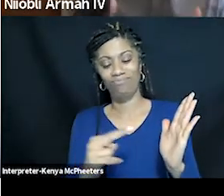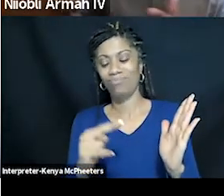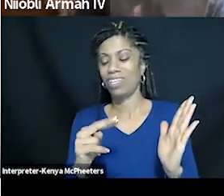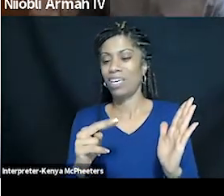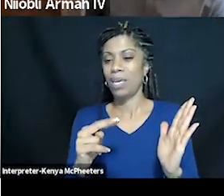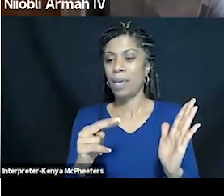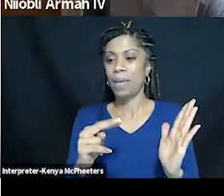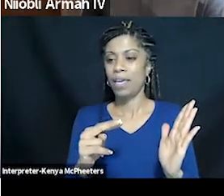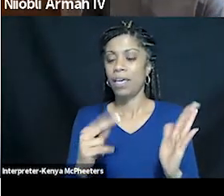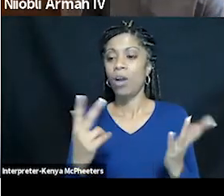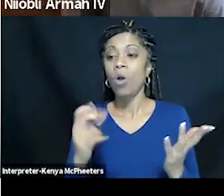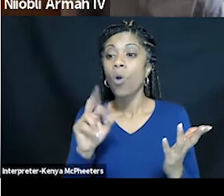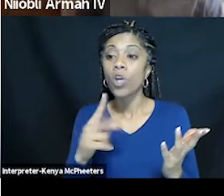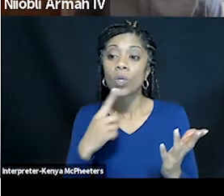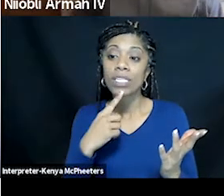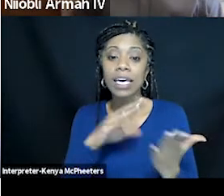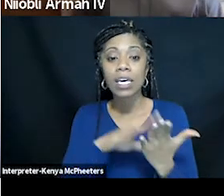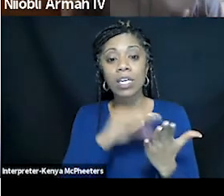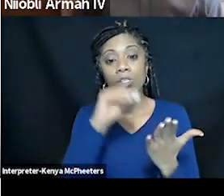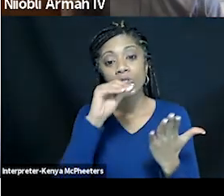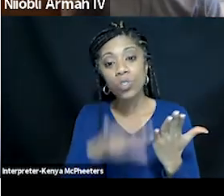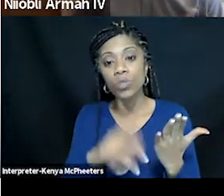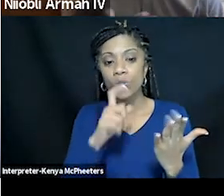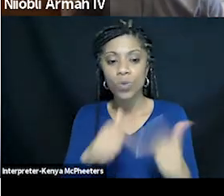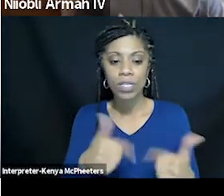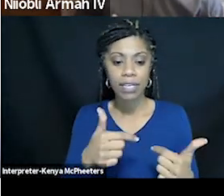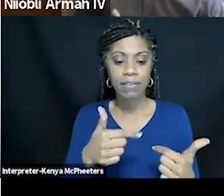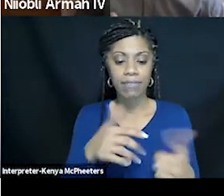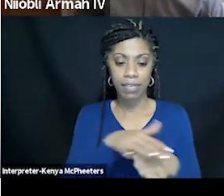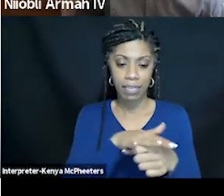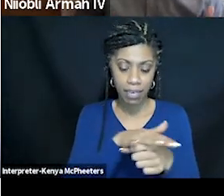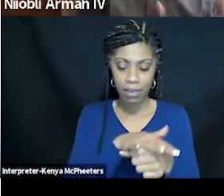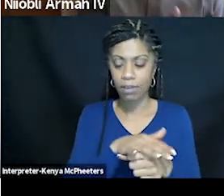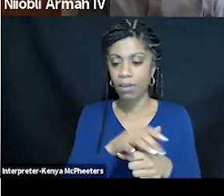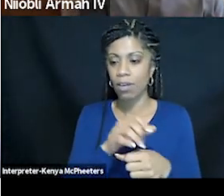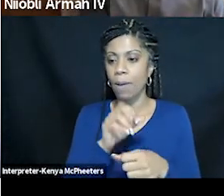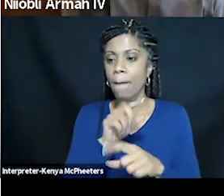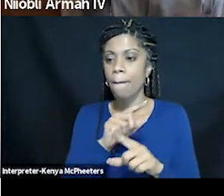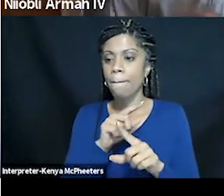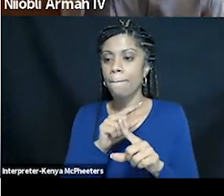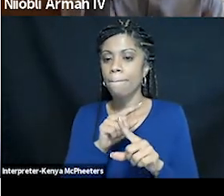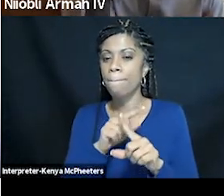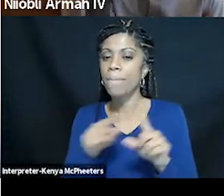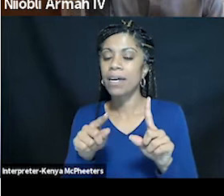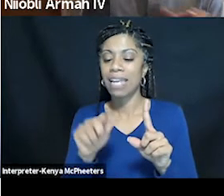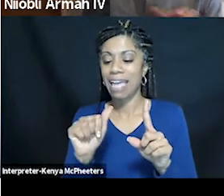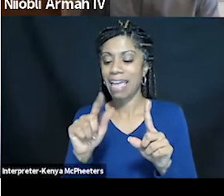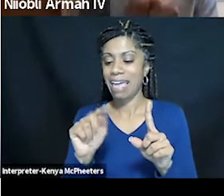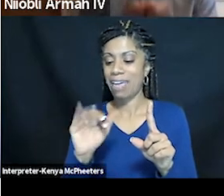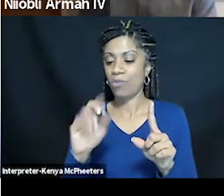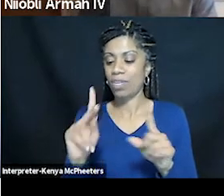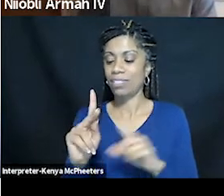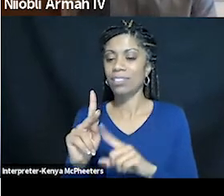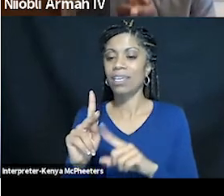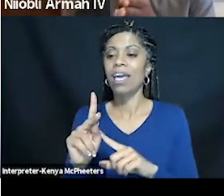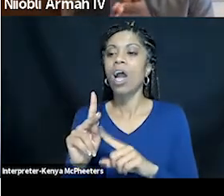neighborhood or students in this geographic part of the country, but we don't have to keep labeling folks with judgments before we talk about them. This